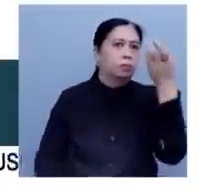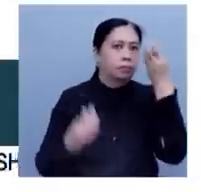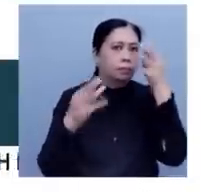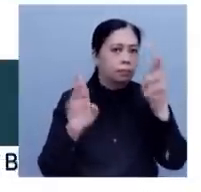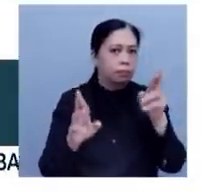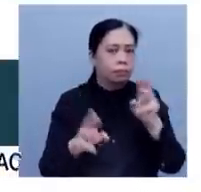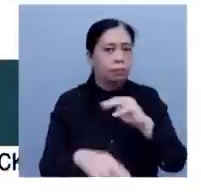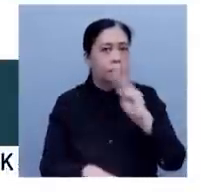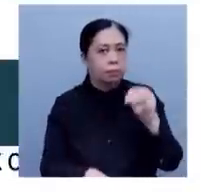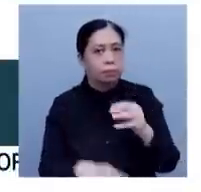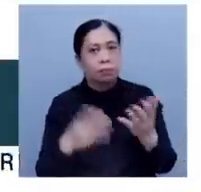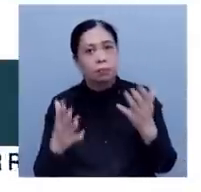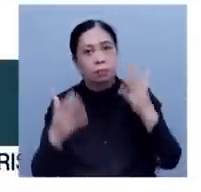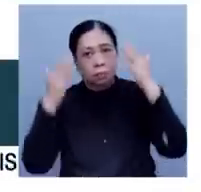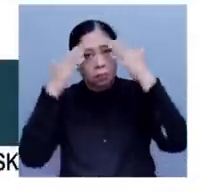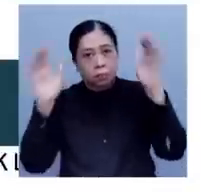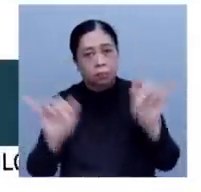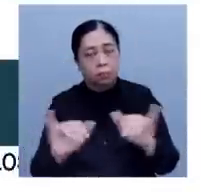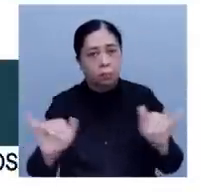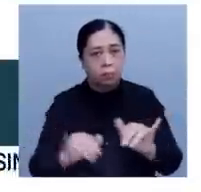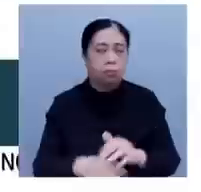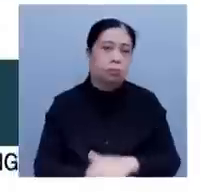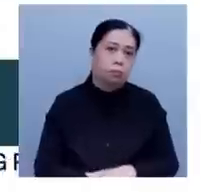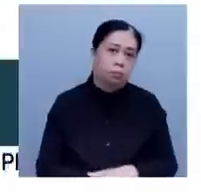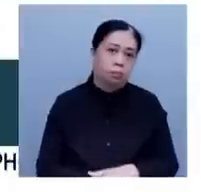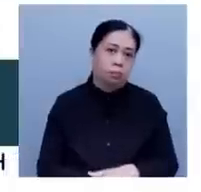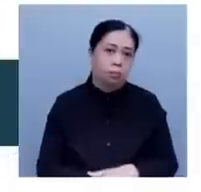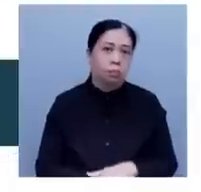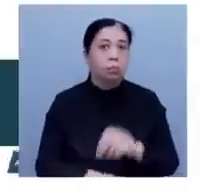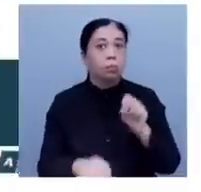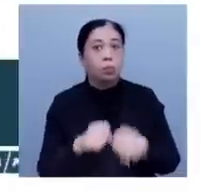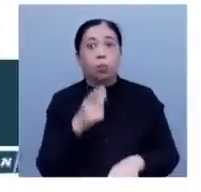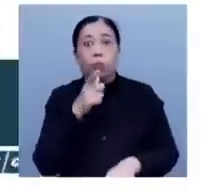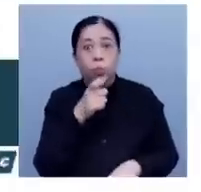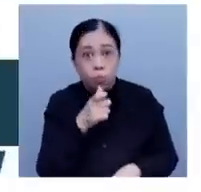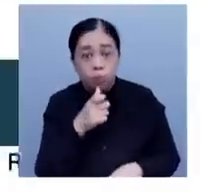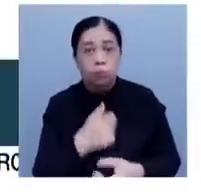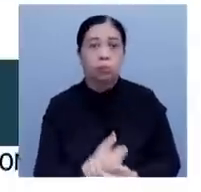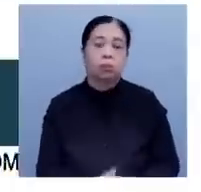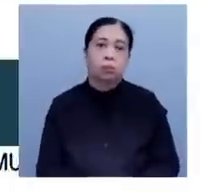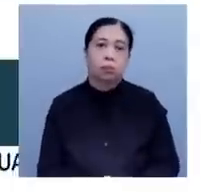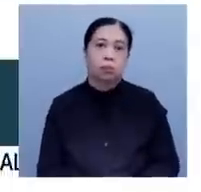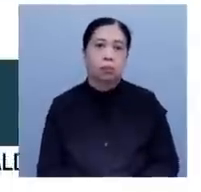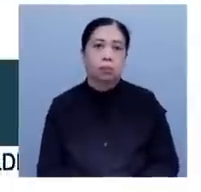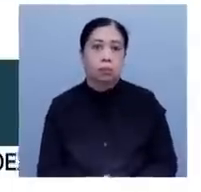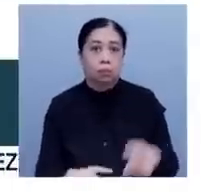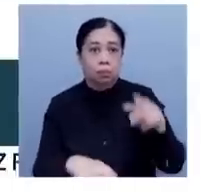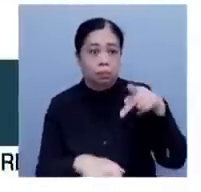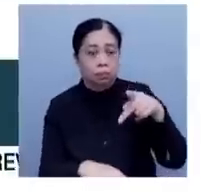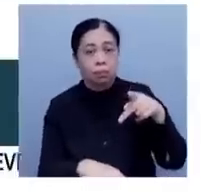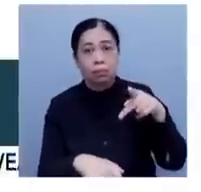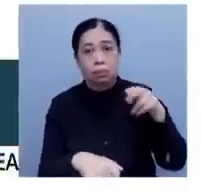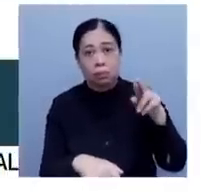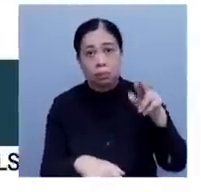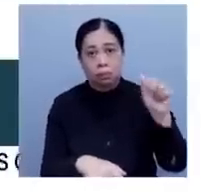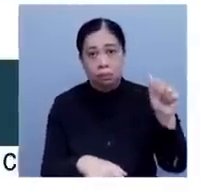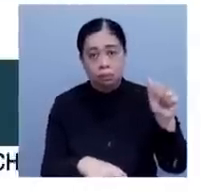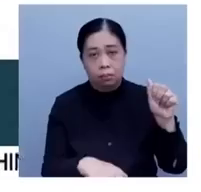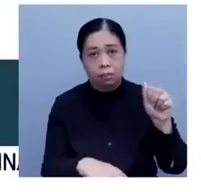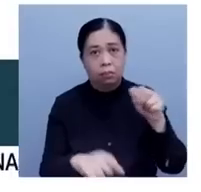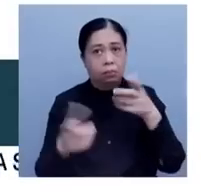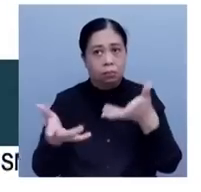Metro Manila don't know anything about the reclamation. So sino? Philippine Reclamation Authority? Let